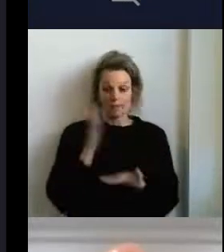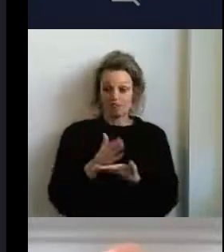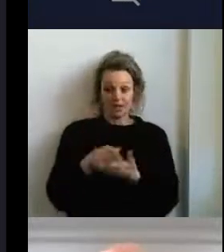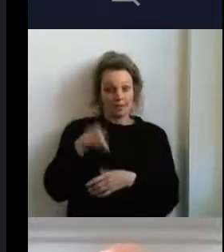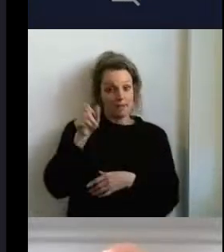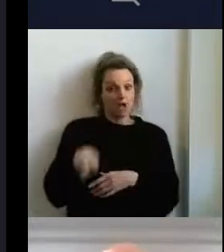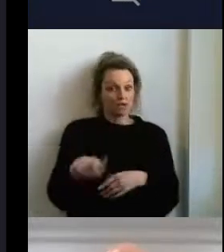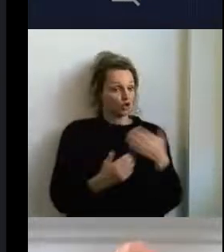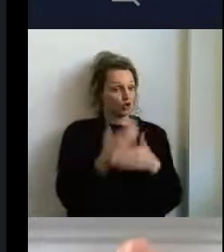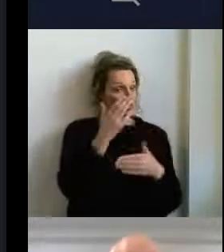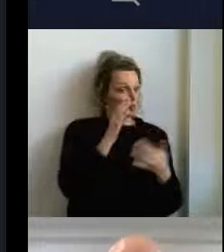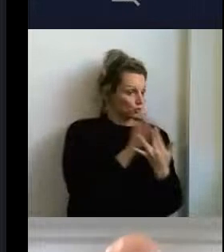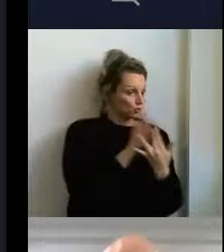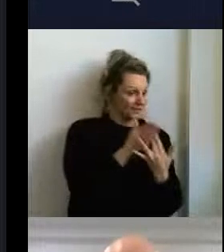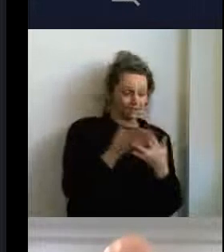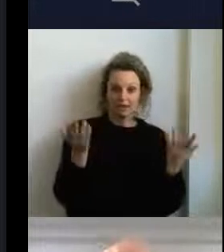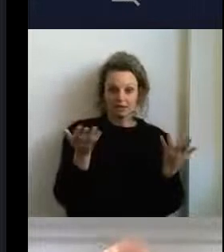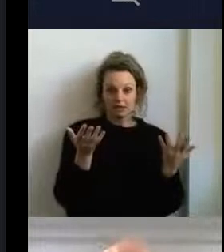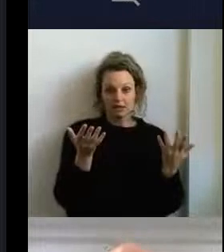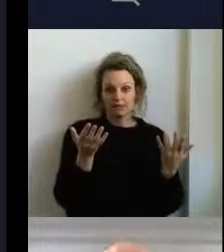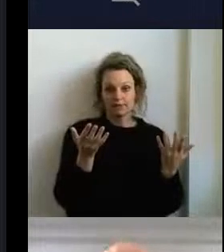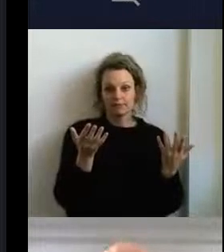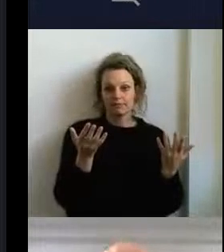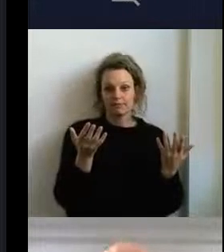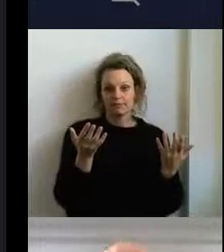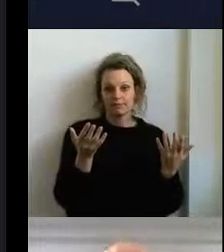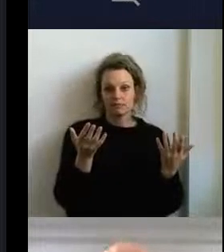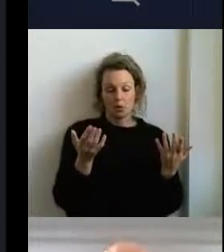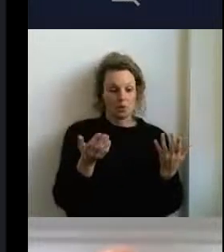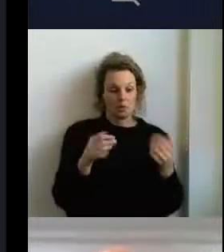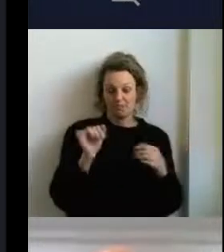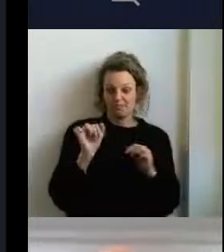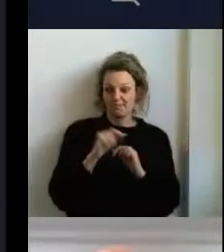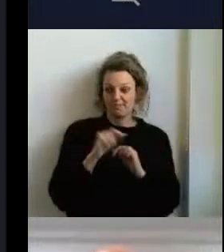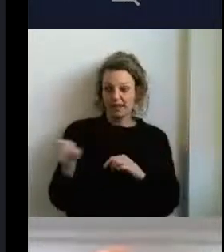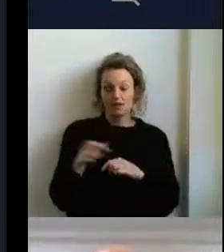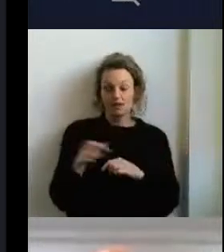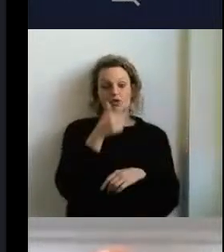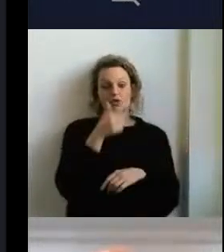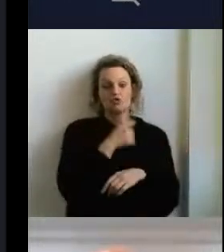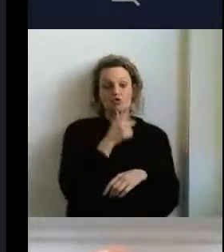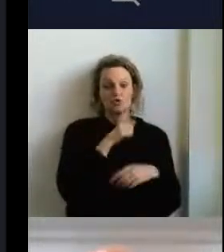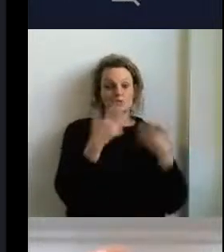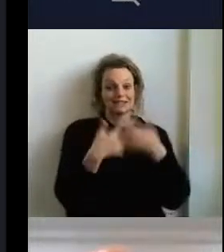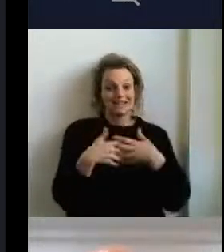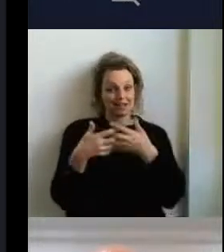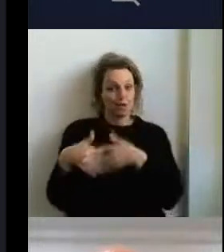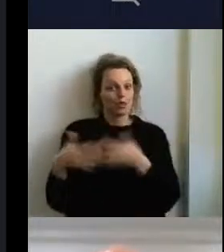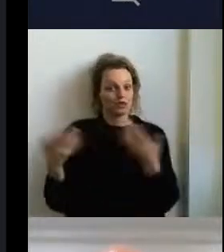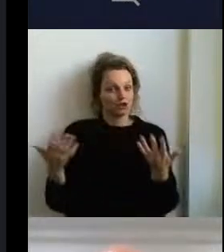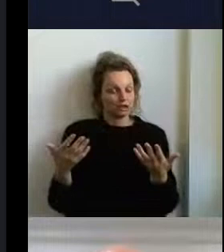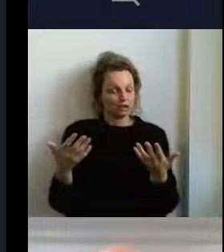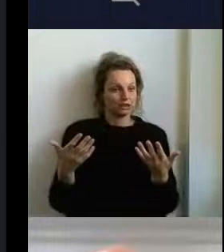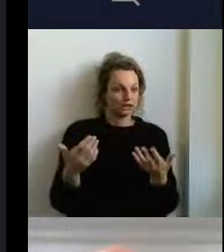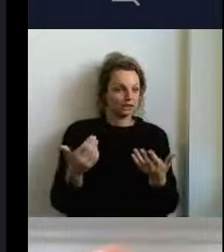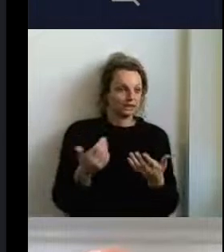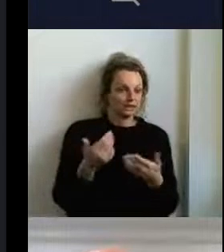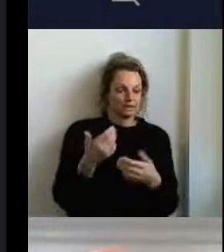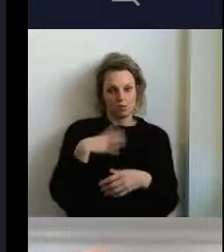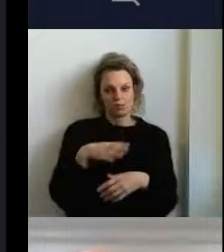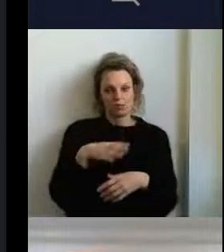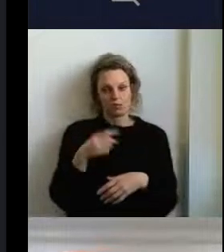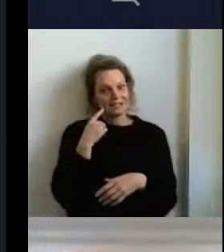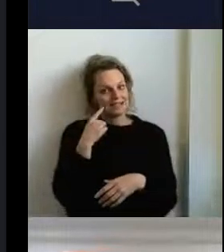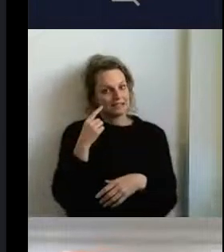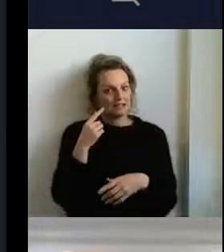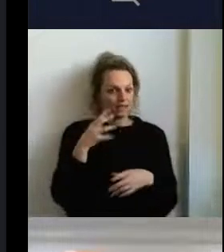or who are just, heaven forbid, just the users of technology, to more easily discover the settings. So I love this